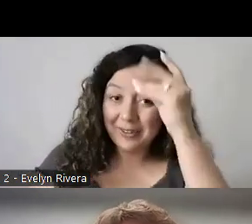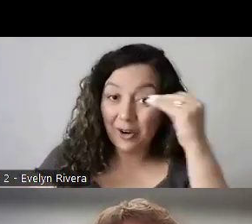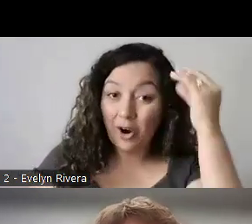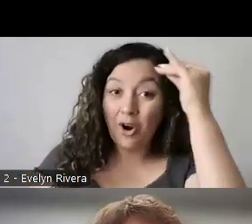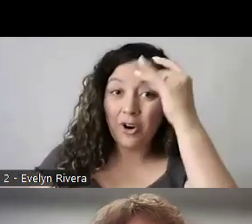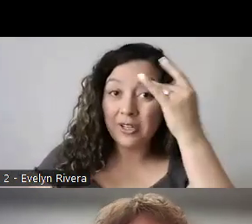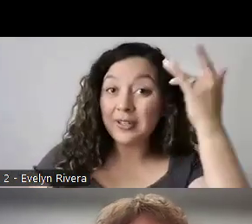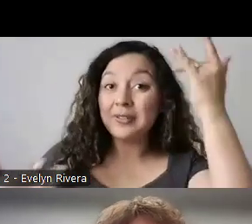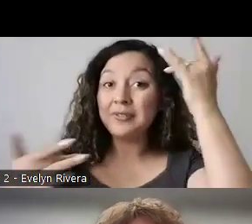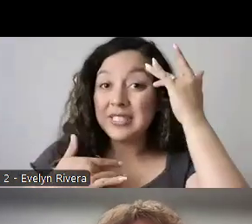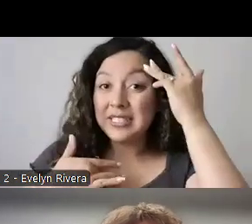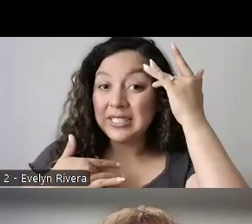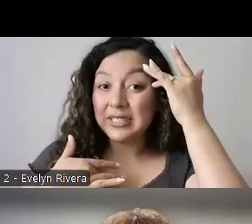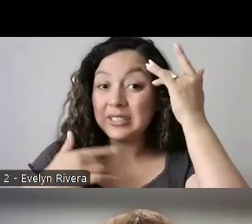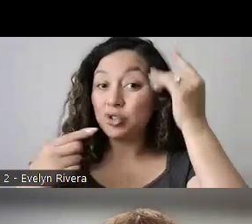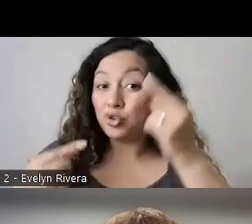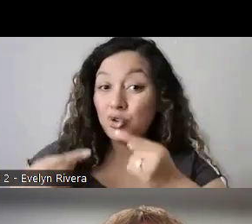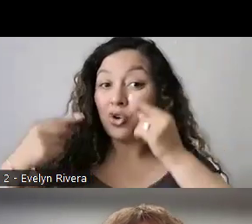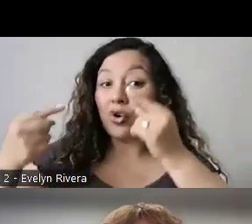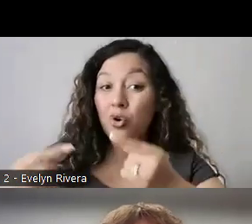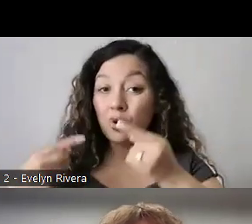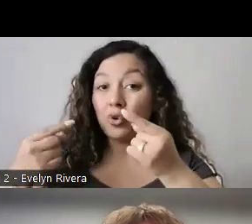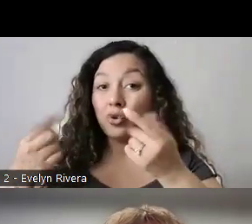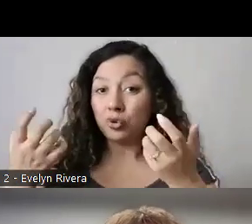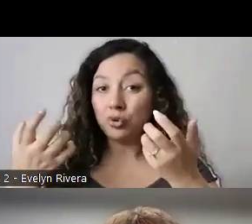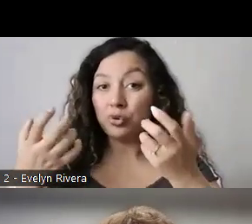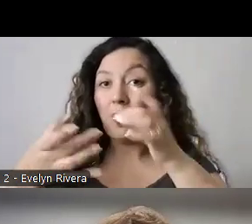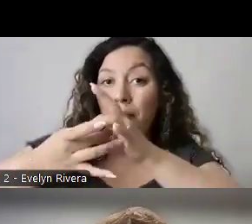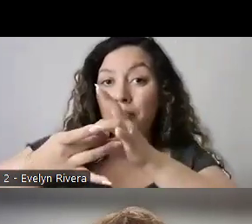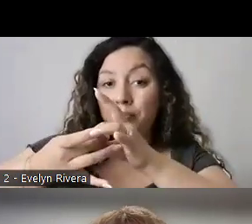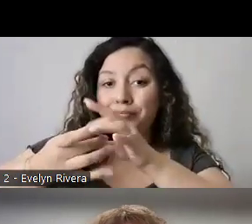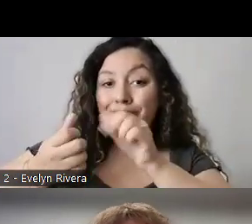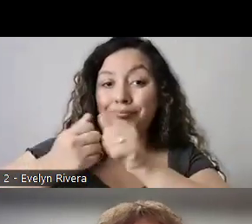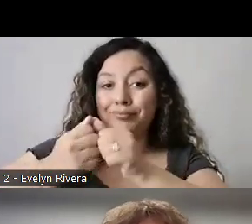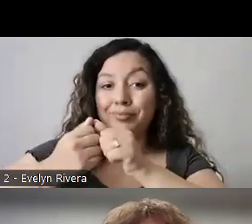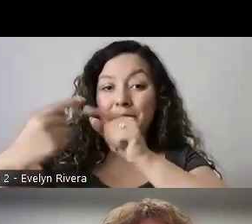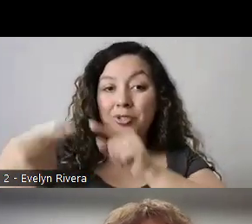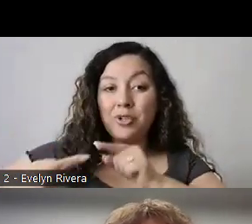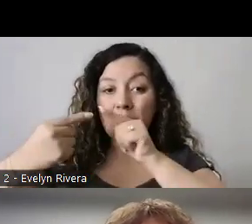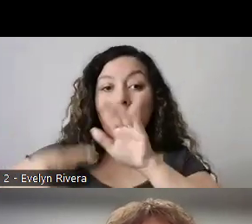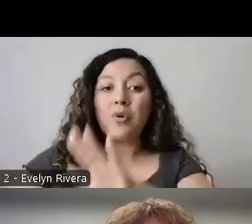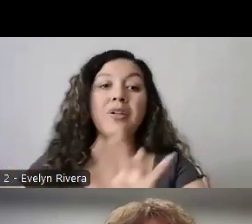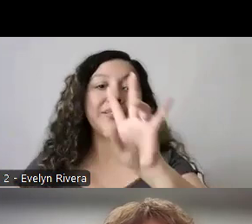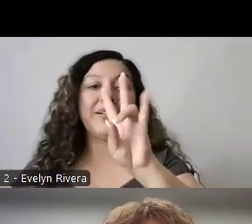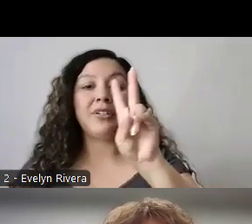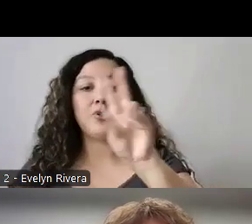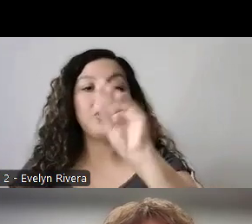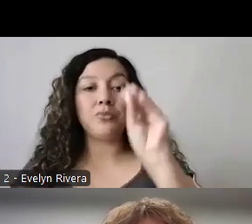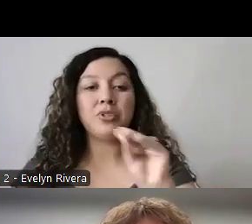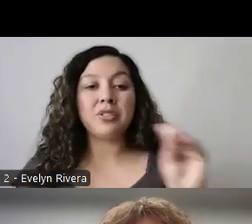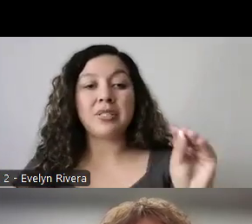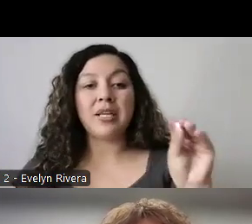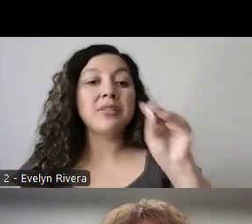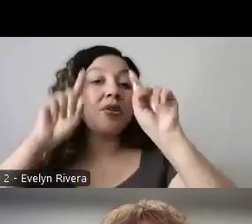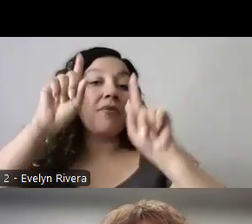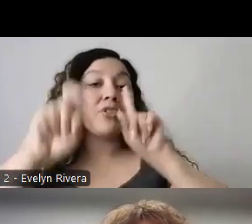and inadequate support. 72% in a survey, 72% of older adults living